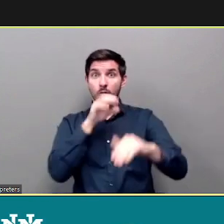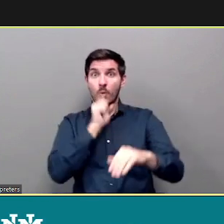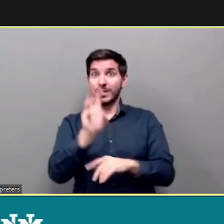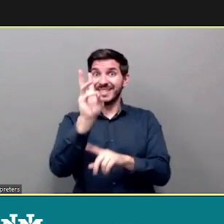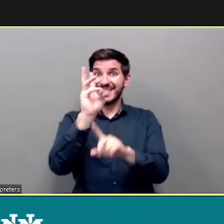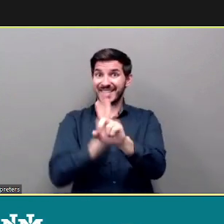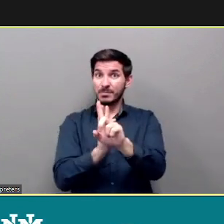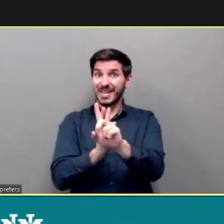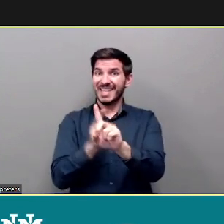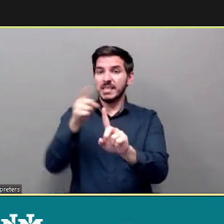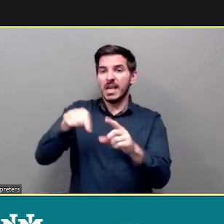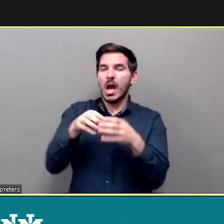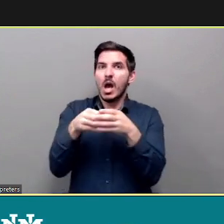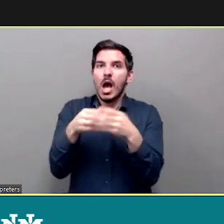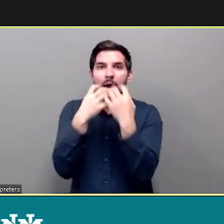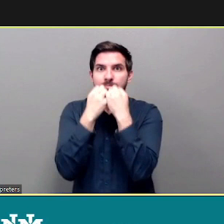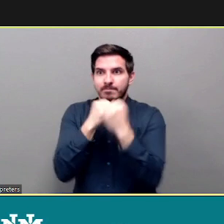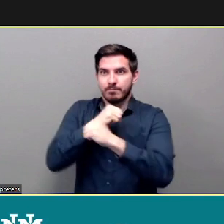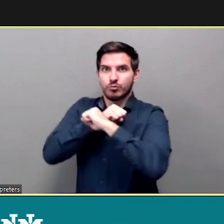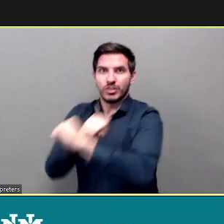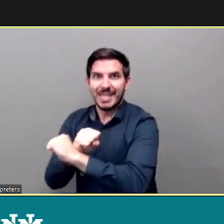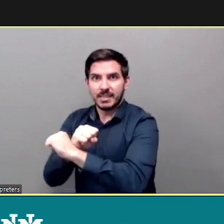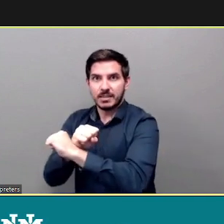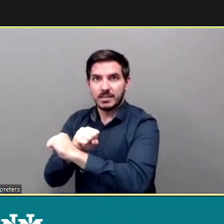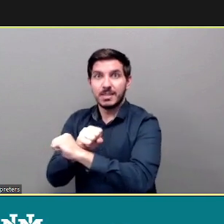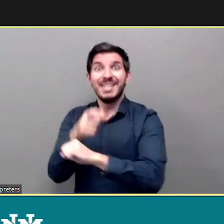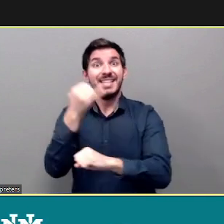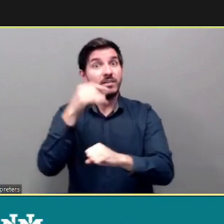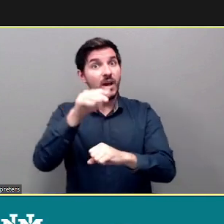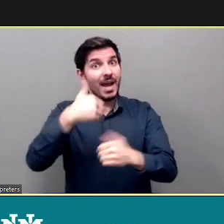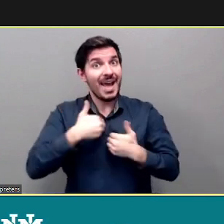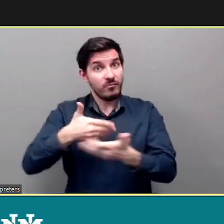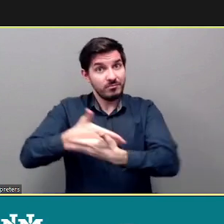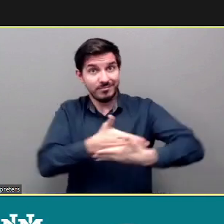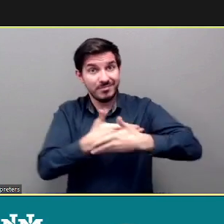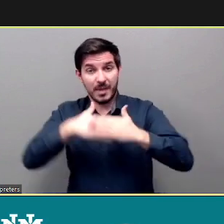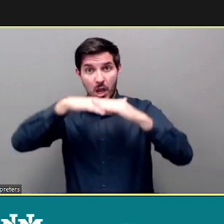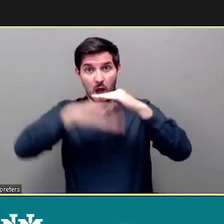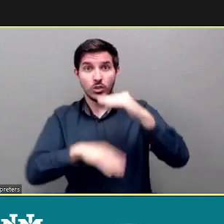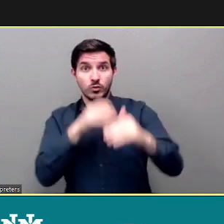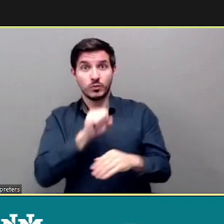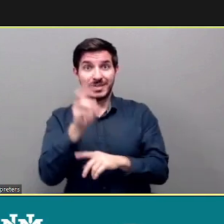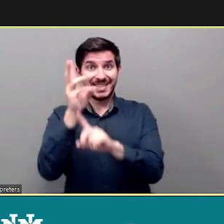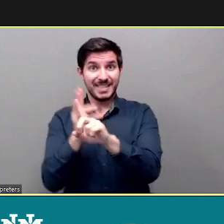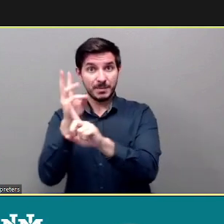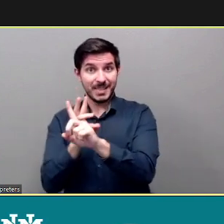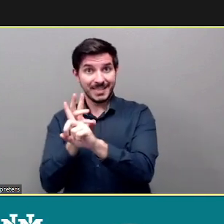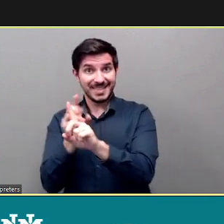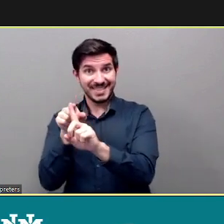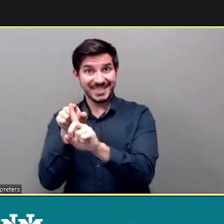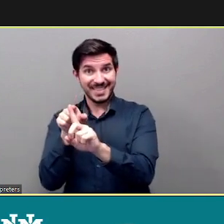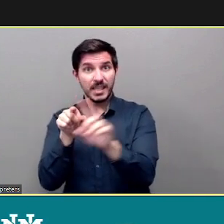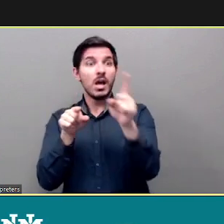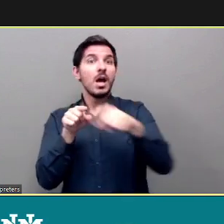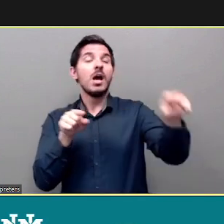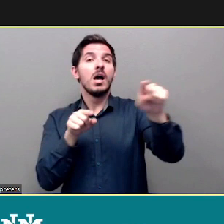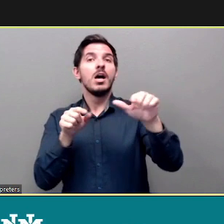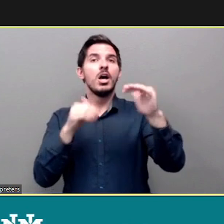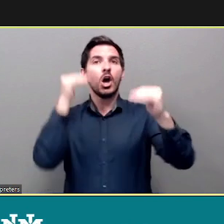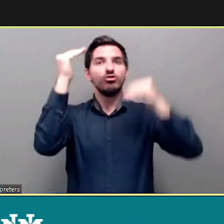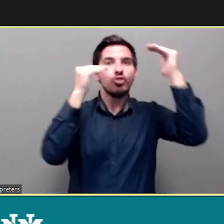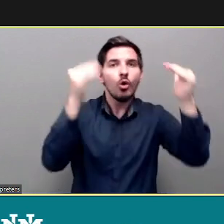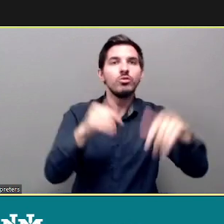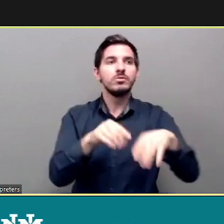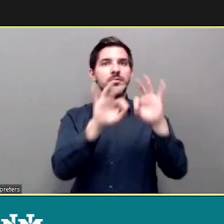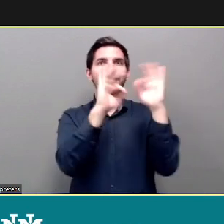want to protect. So if you have a child who is under 6 months of age, we're encouraging adults, family members to